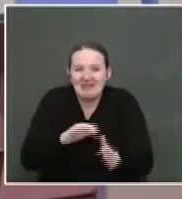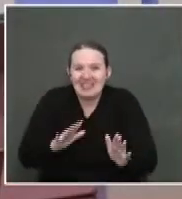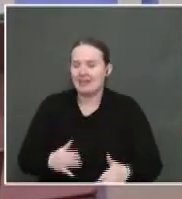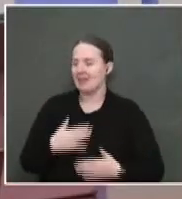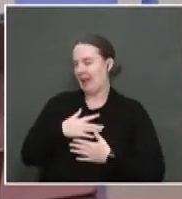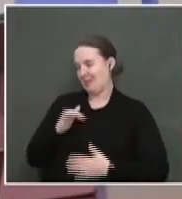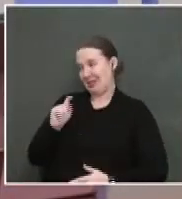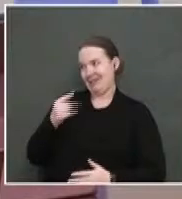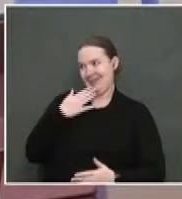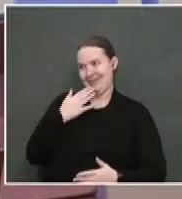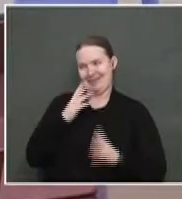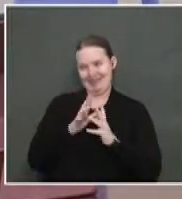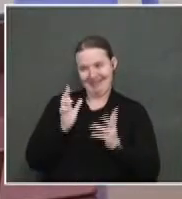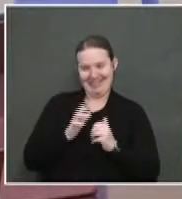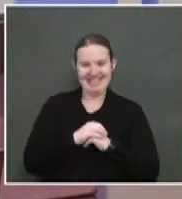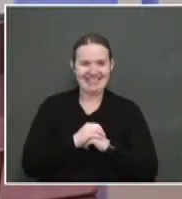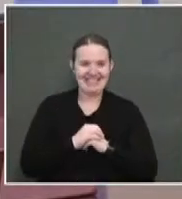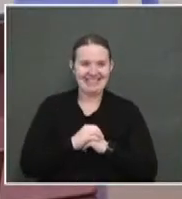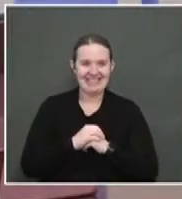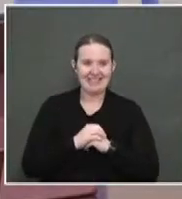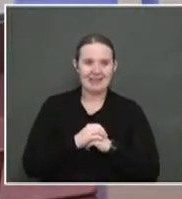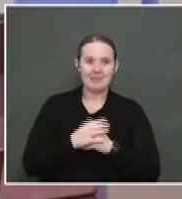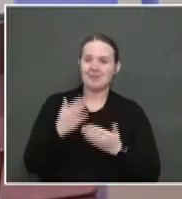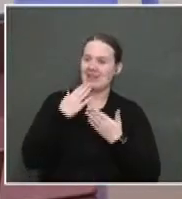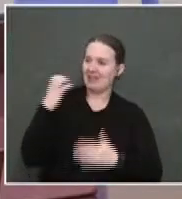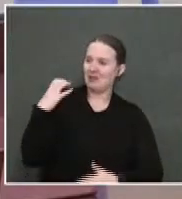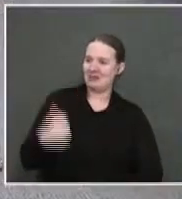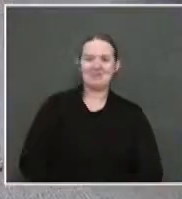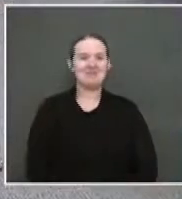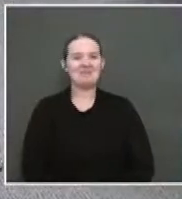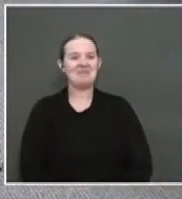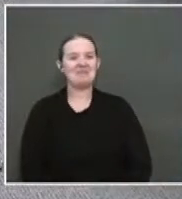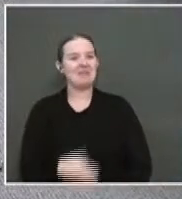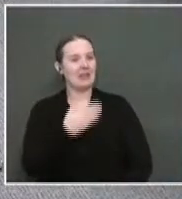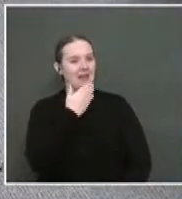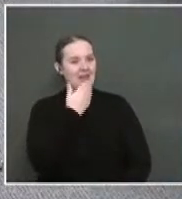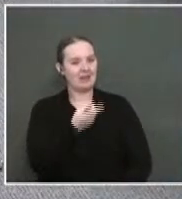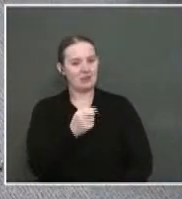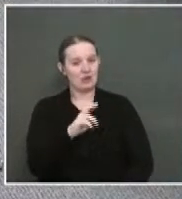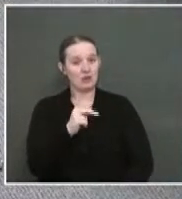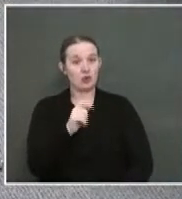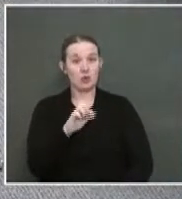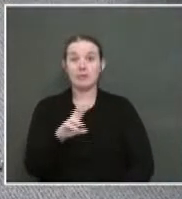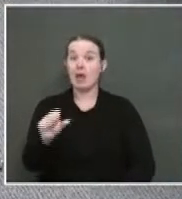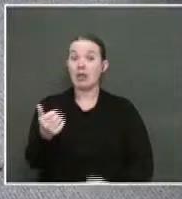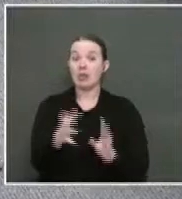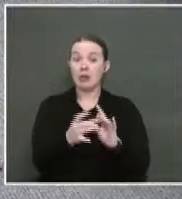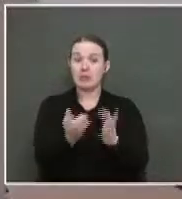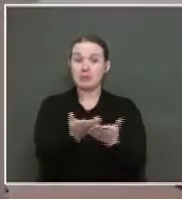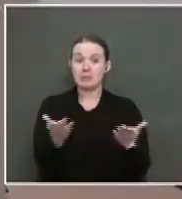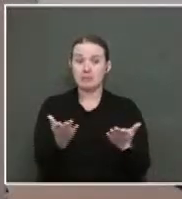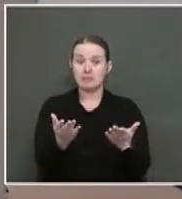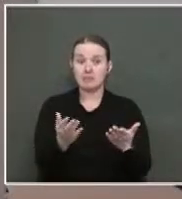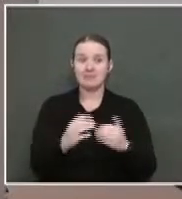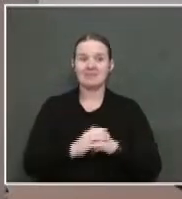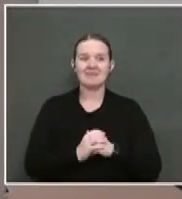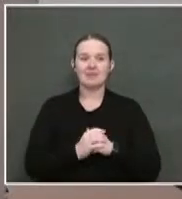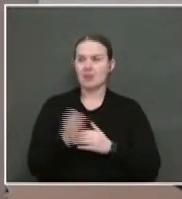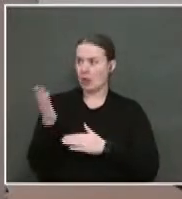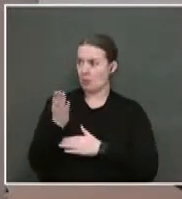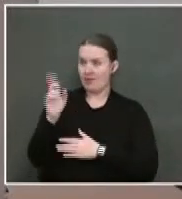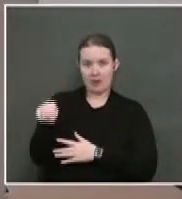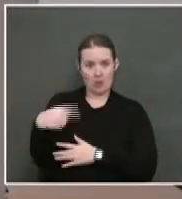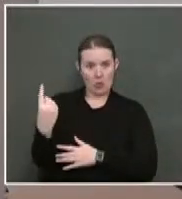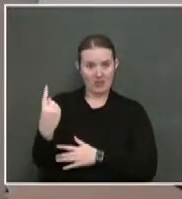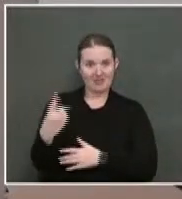I appreciate it. No, thank you so much for taking that. Thanks, Chair. Thank you, Councilwoman Dr. Kaur. Any other comments? So